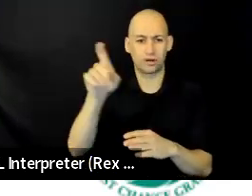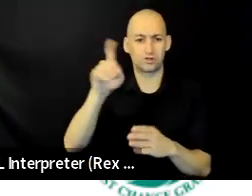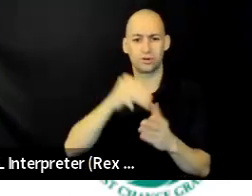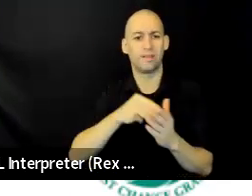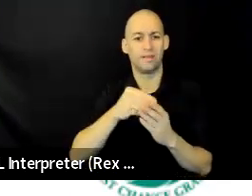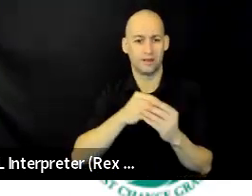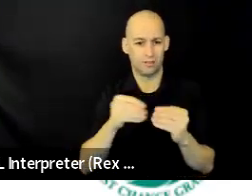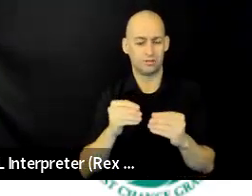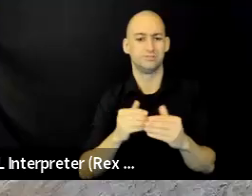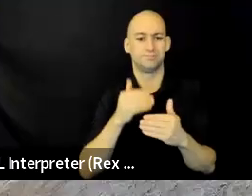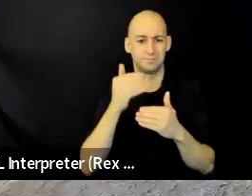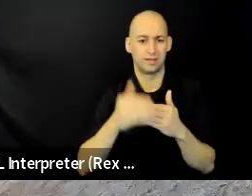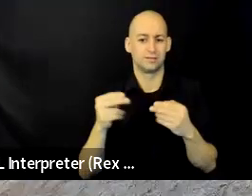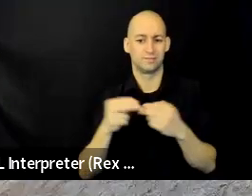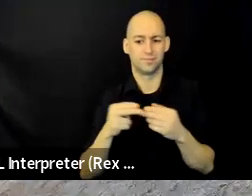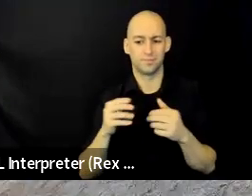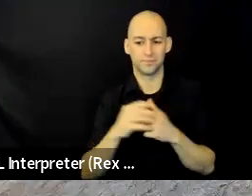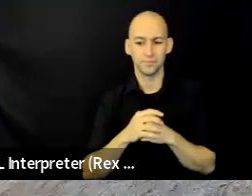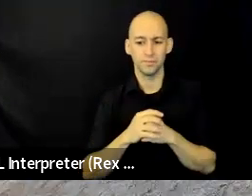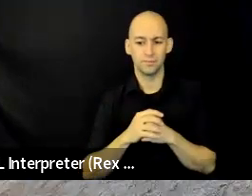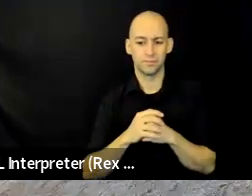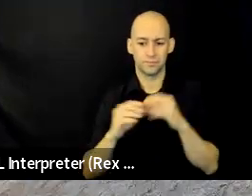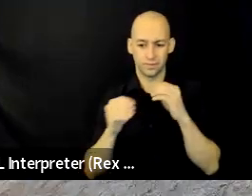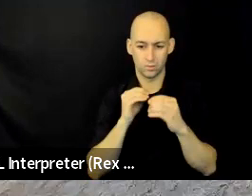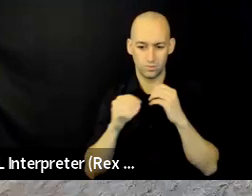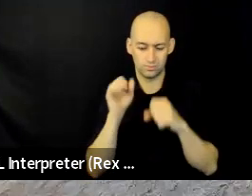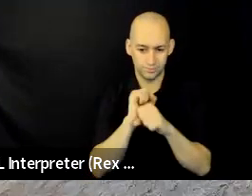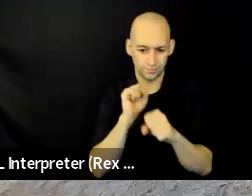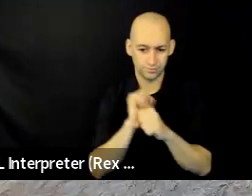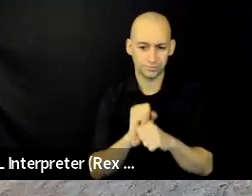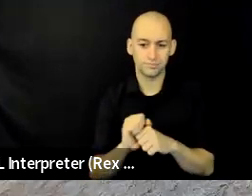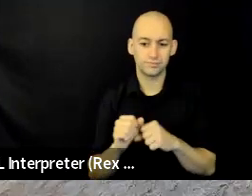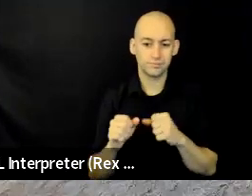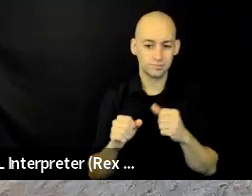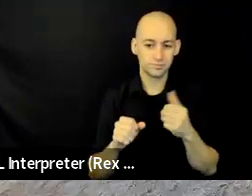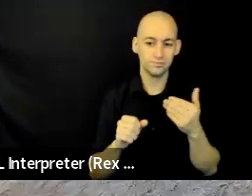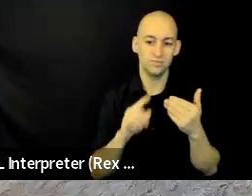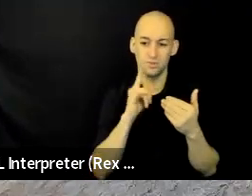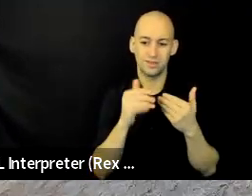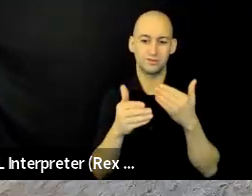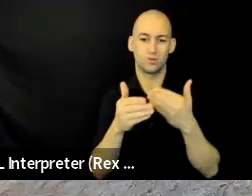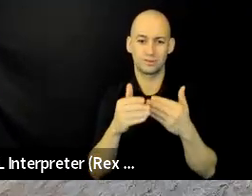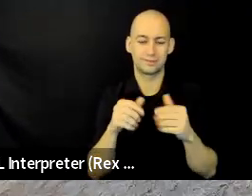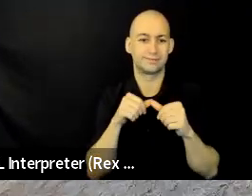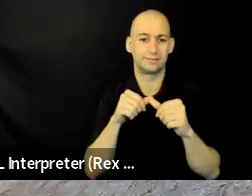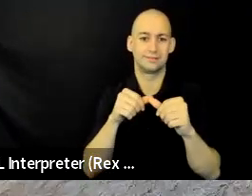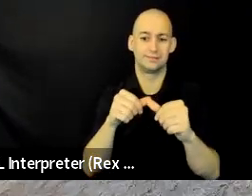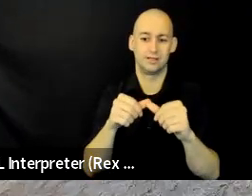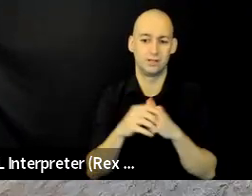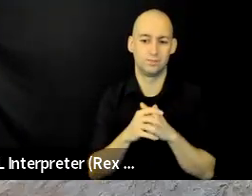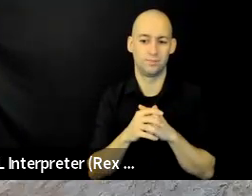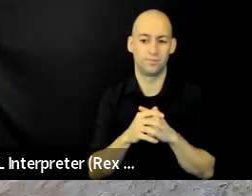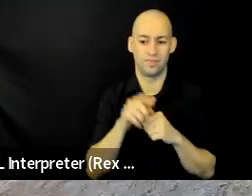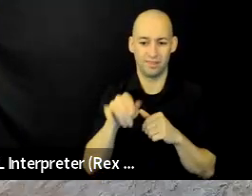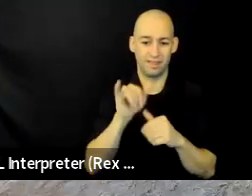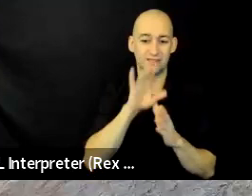please. Repair work has been nearly a constant at Last Chance Grade over the last 10 years, as Matt mentioned. This is a photo